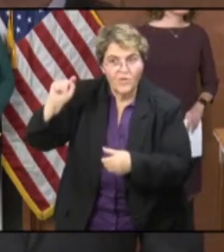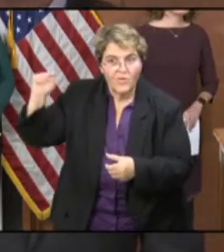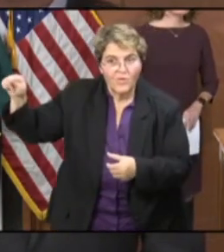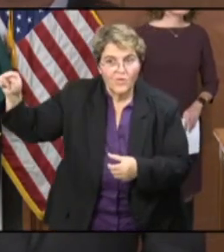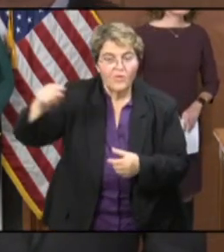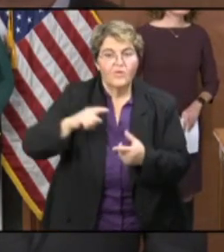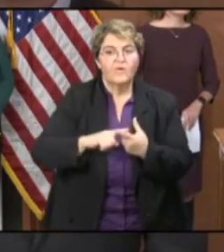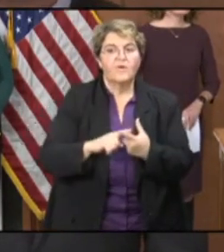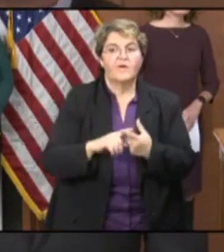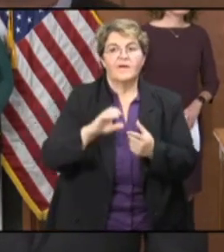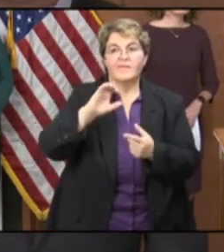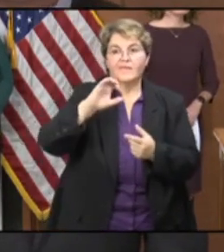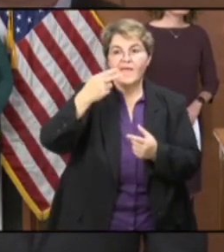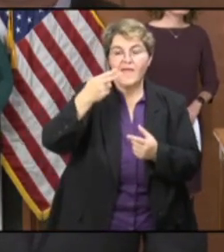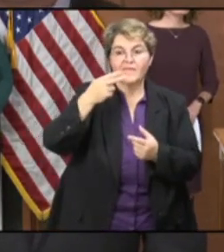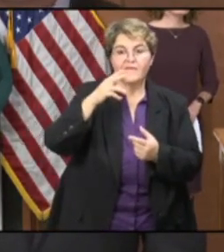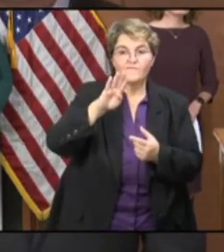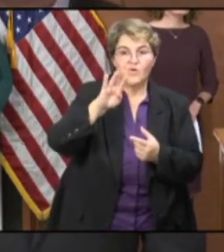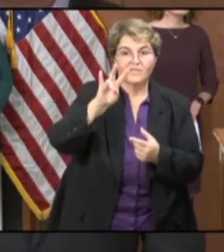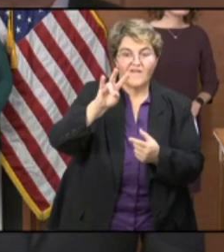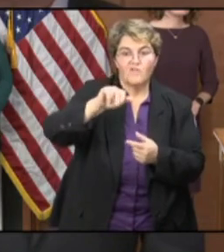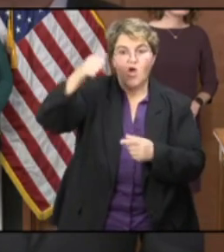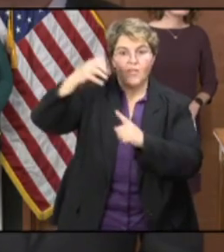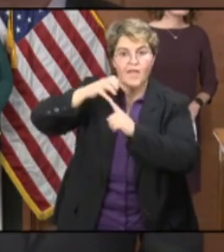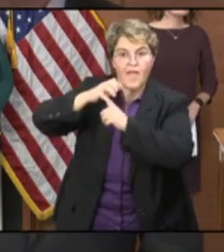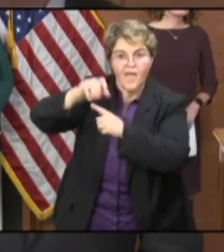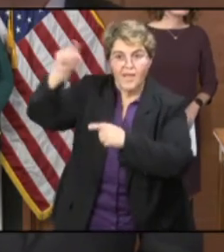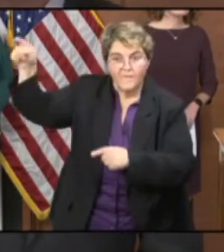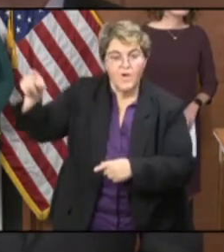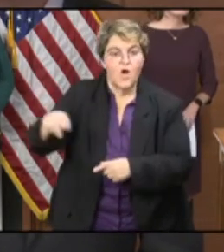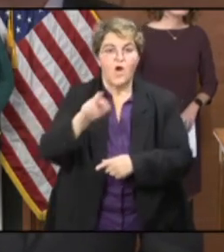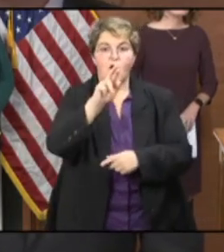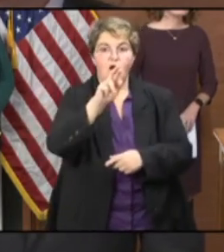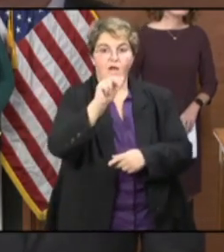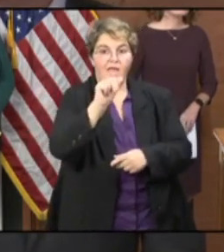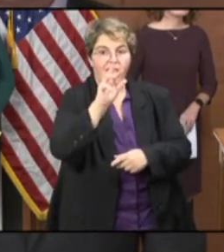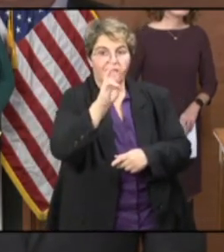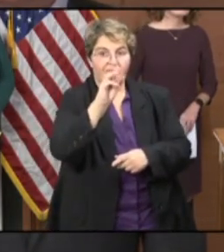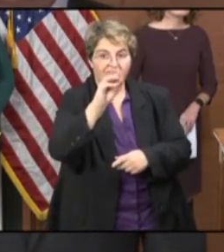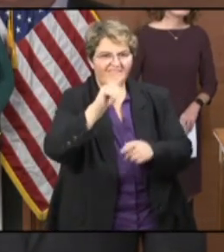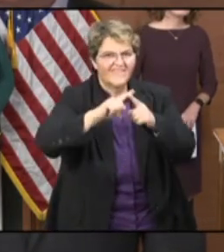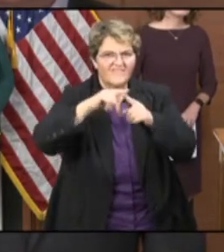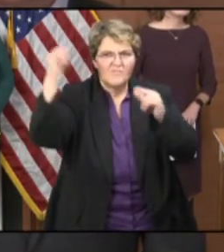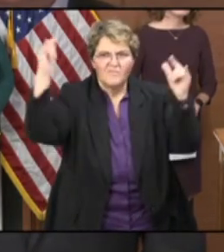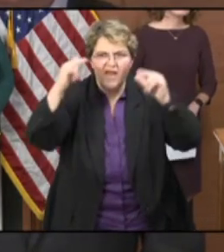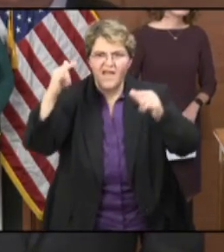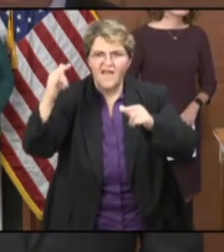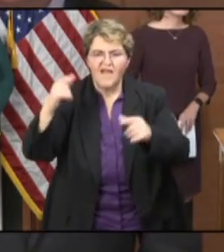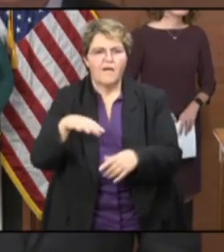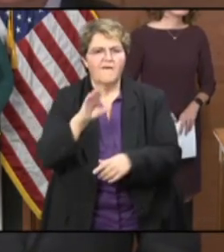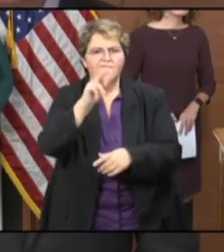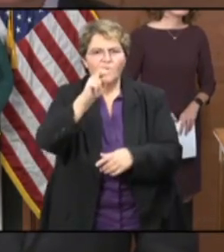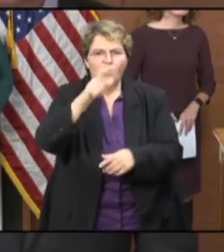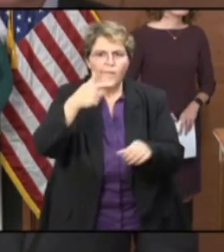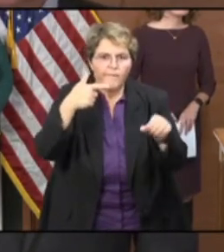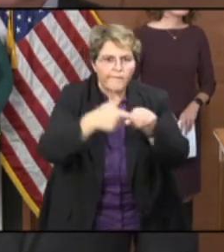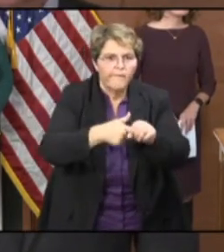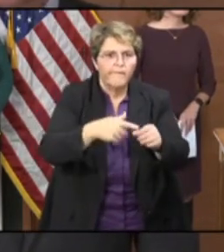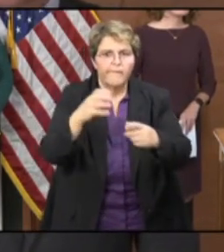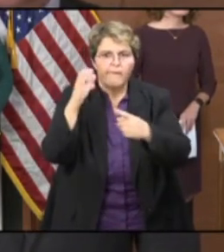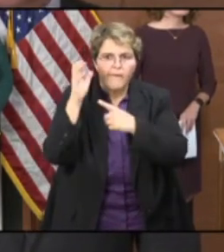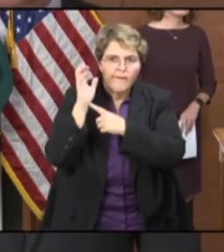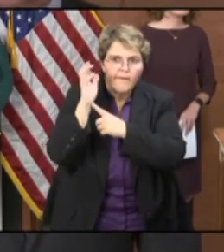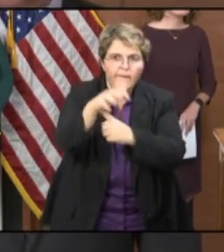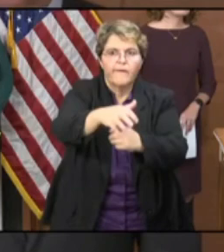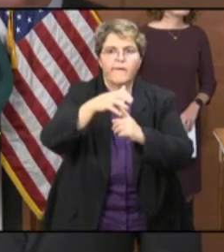up there, and also one UH-60 along with their crews and their fuel package that goes along with that. And new over the weekend, we